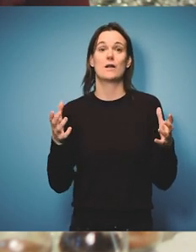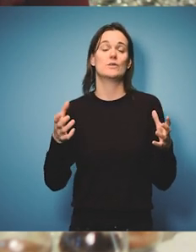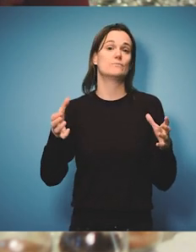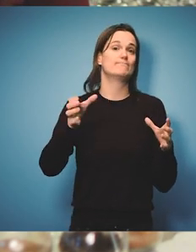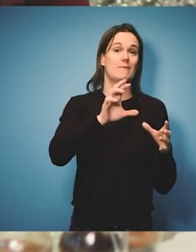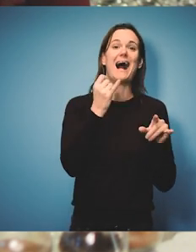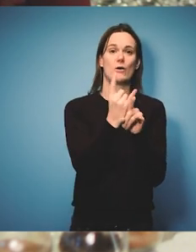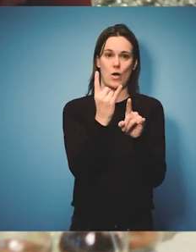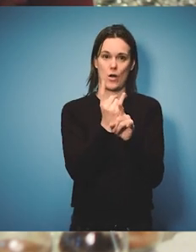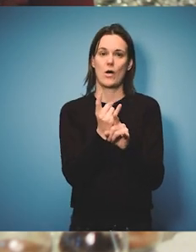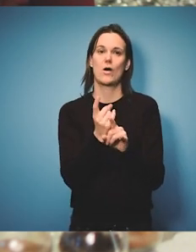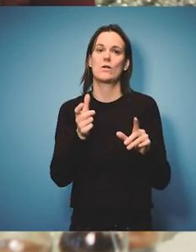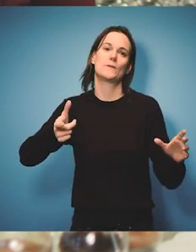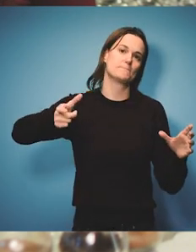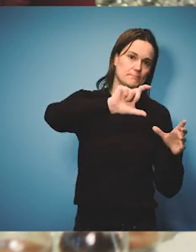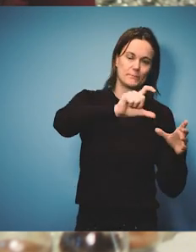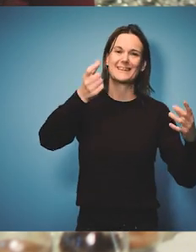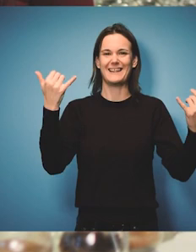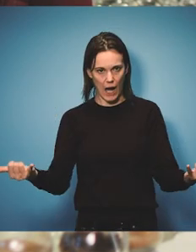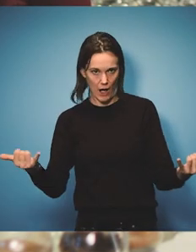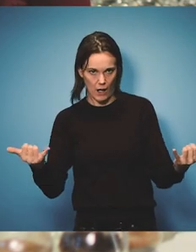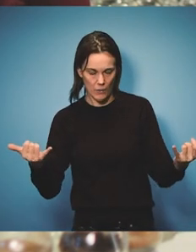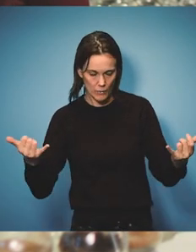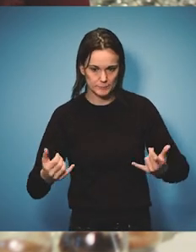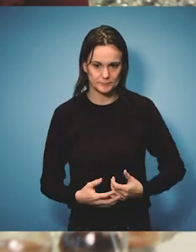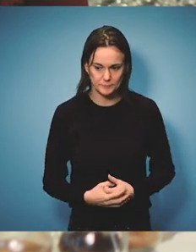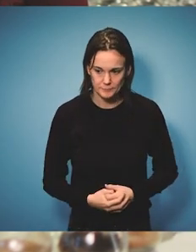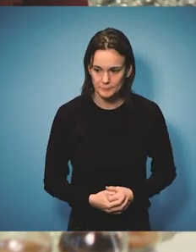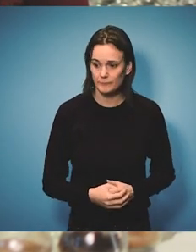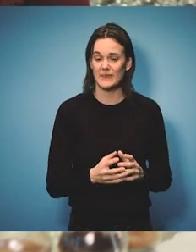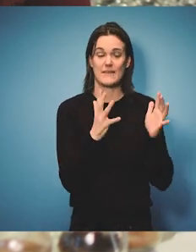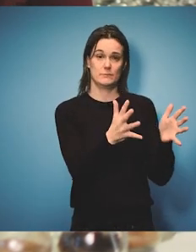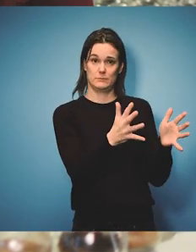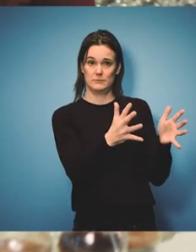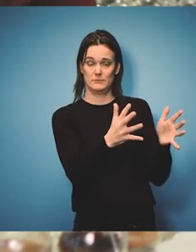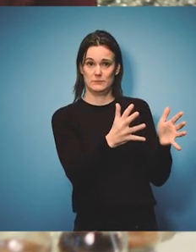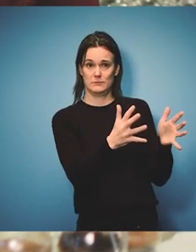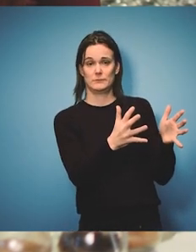a spiked version. You can add your bourbon or your rum into this mixture right now